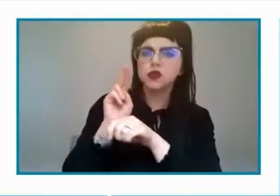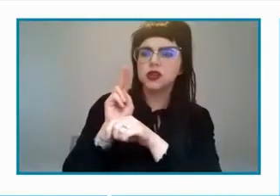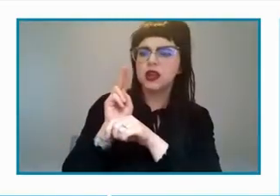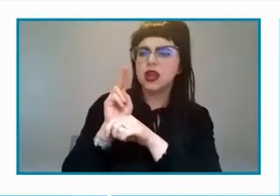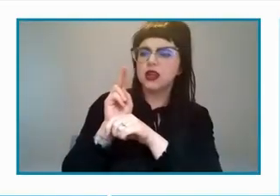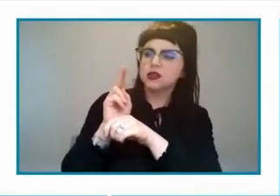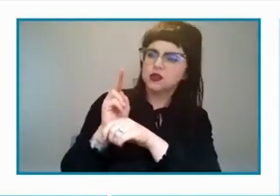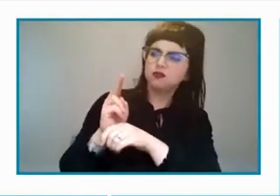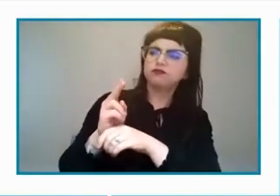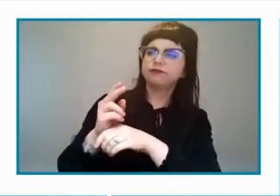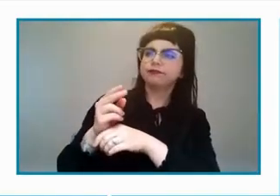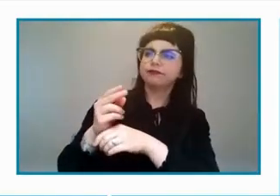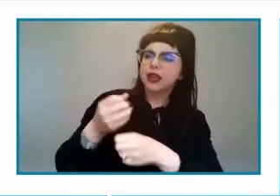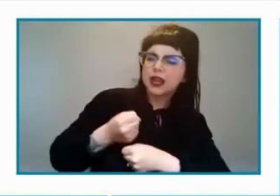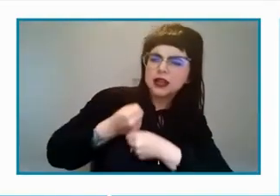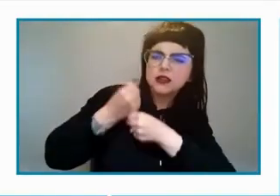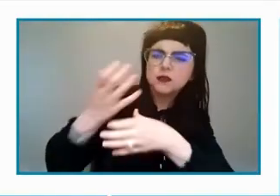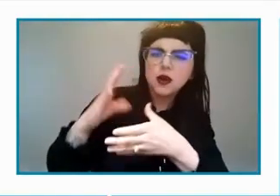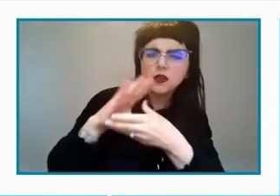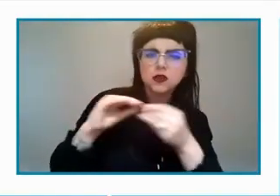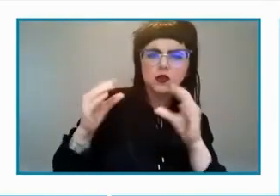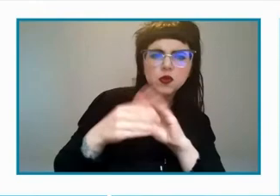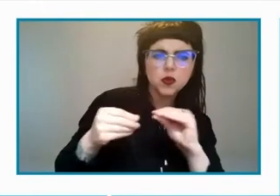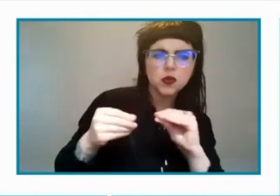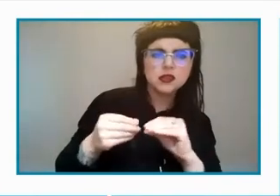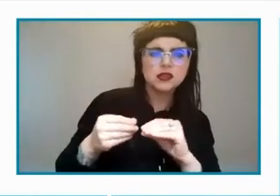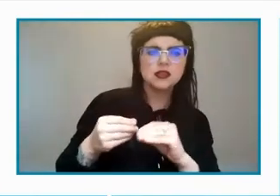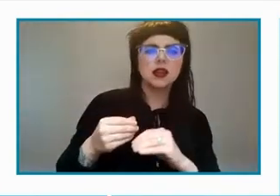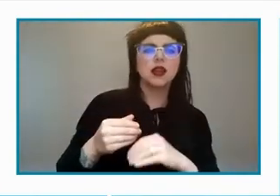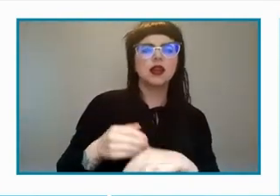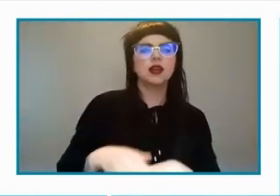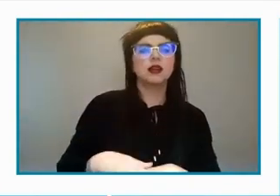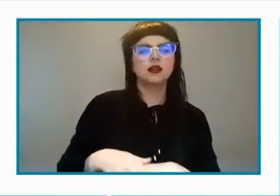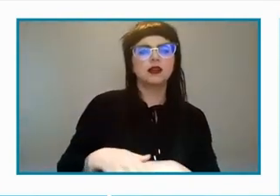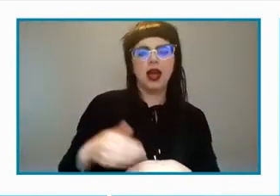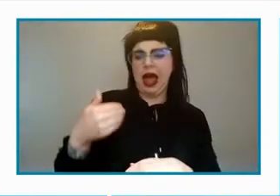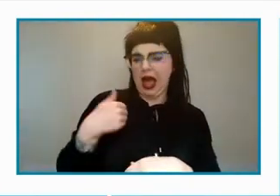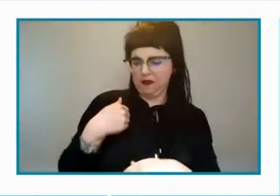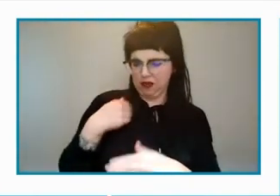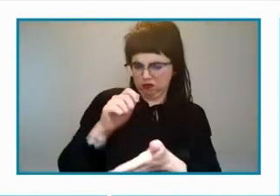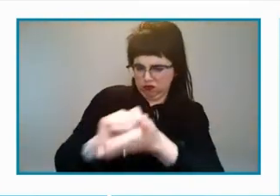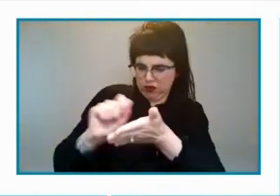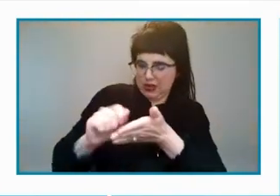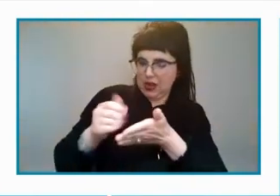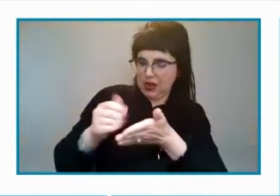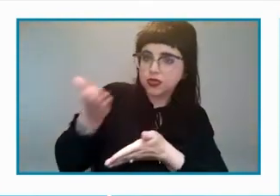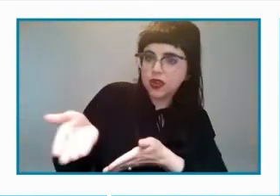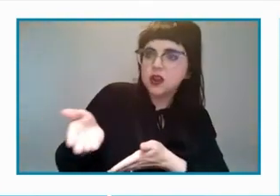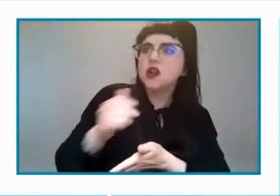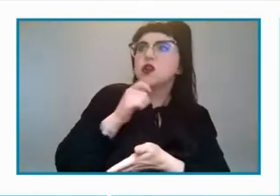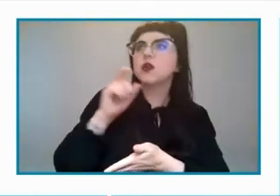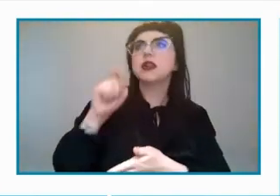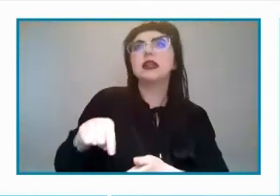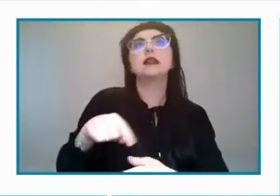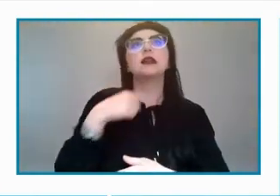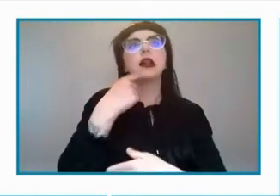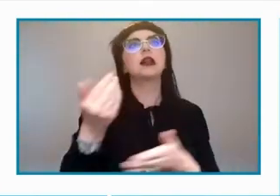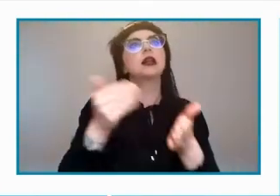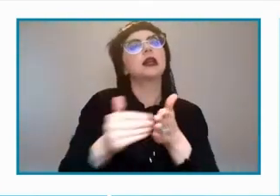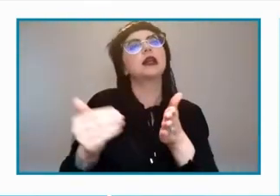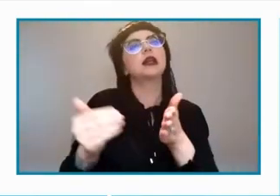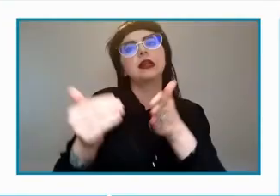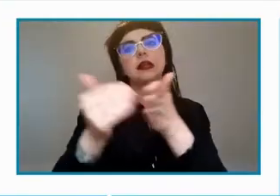right? To be able to go to something and have it written down so you don't have to reinvent the wheel every time when you're thinking about that. I think that's a